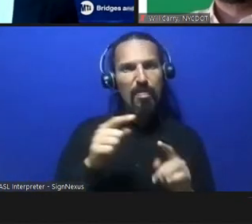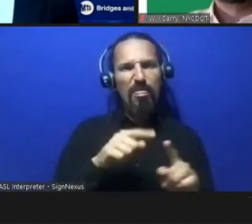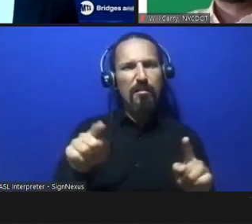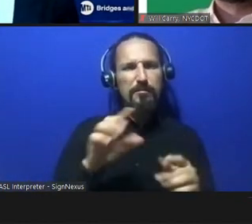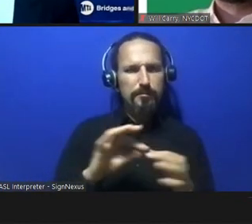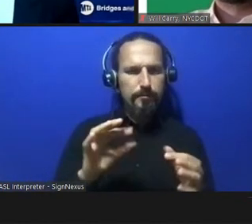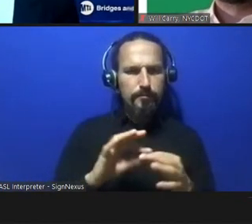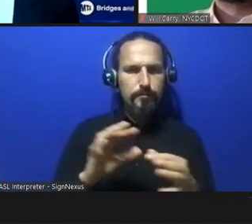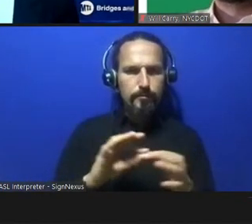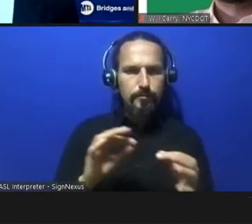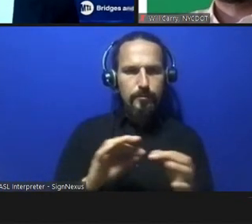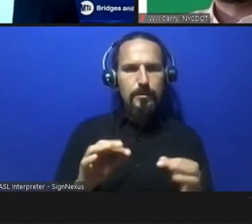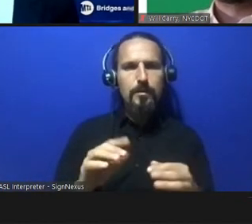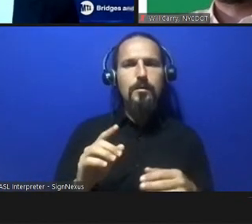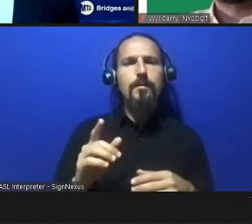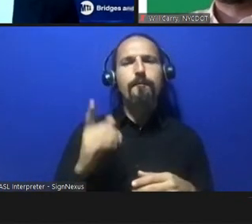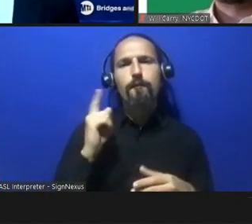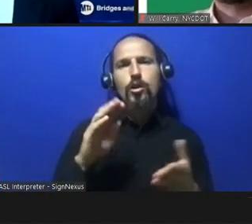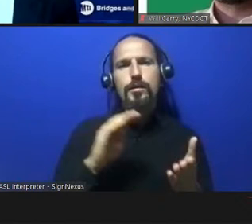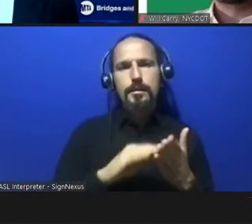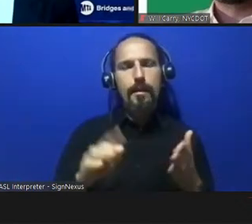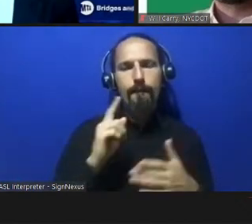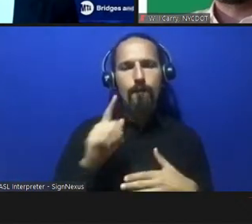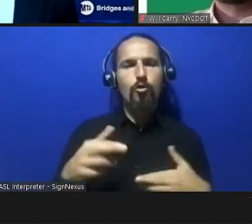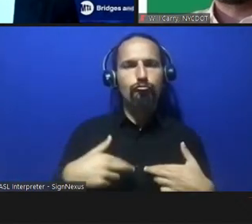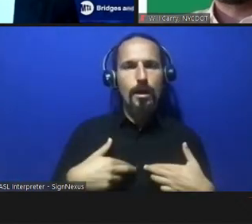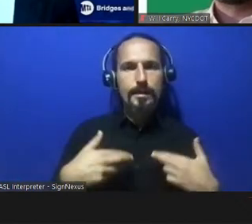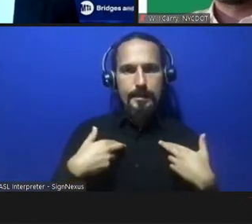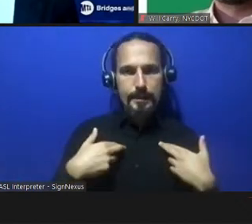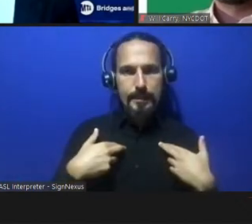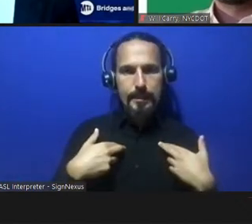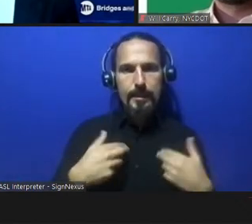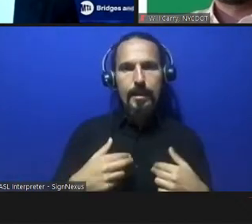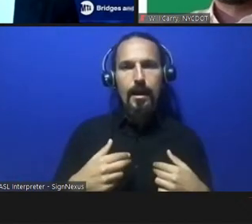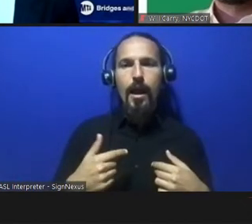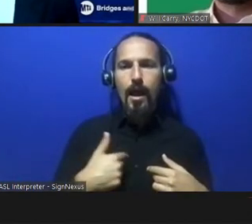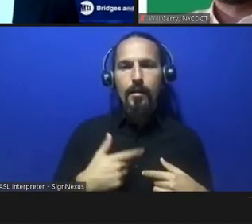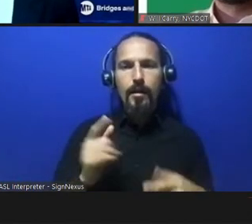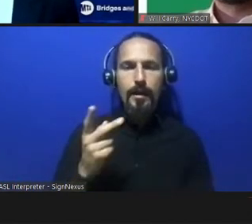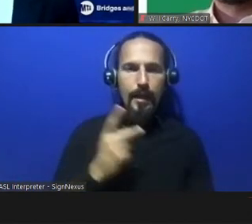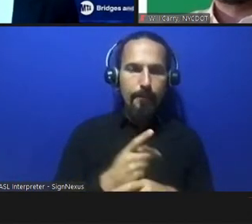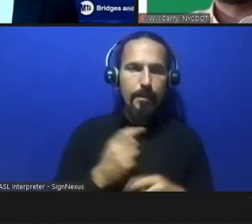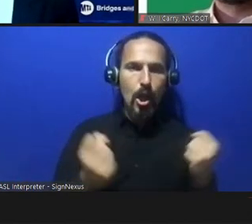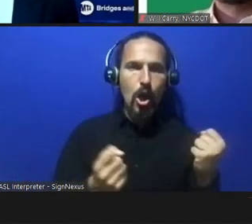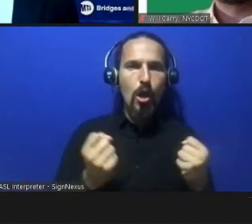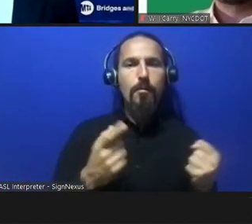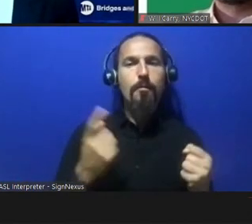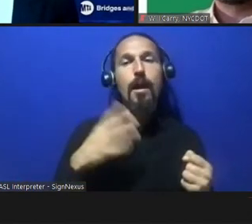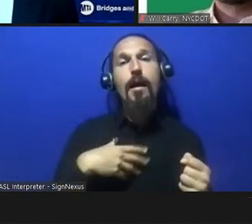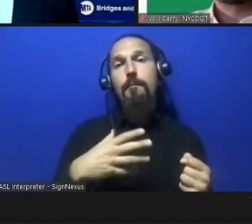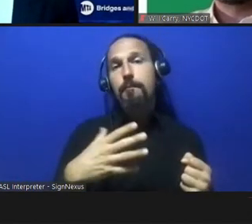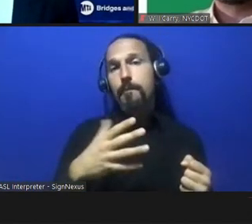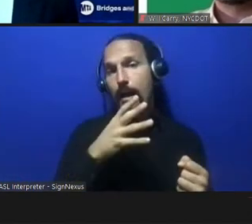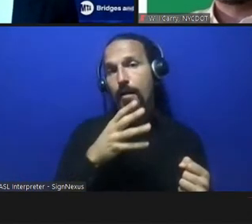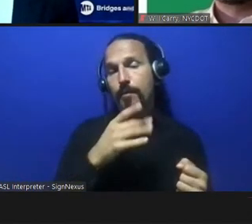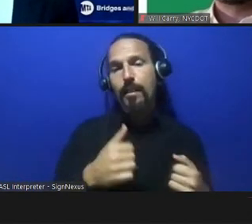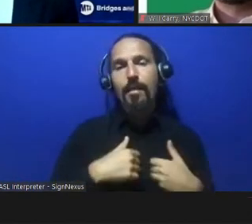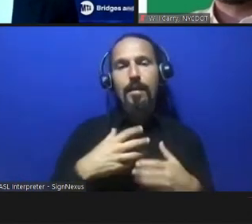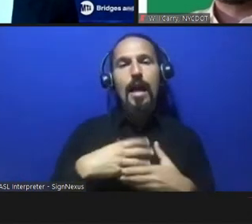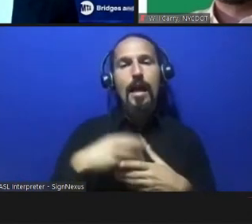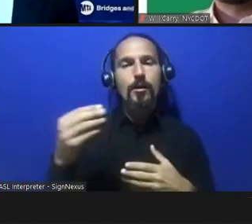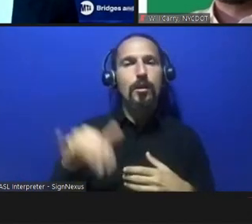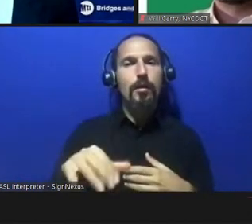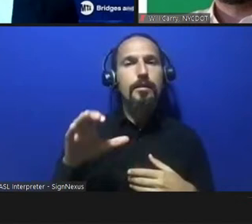um for an exemption for residents uh i have to keep a car because my mom who lives outside the district has